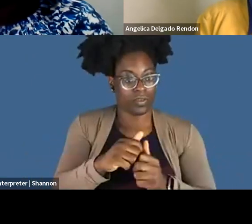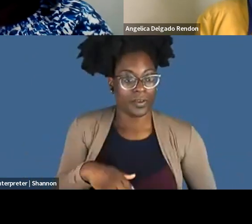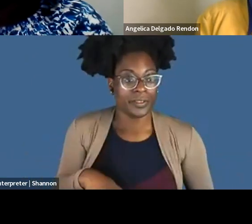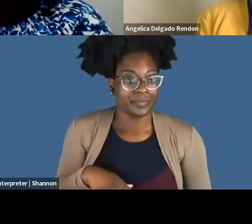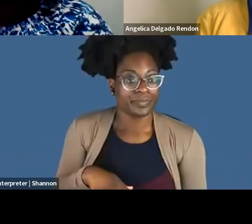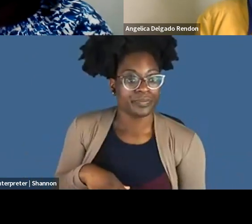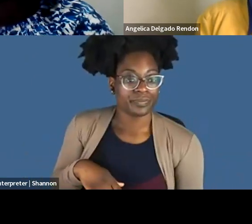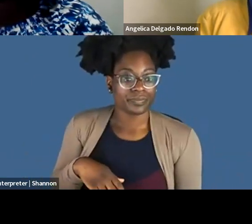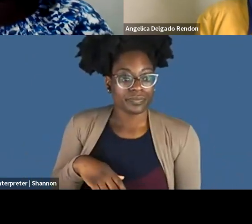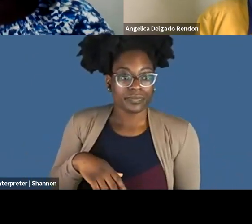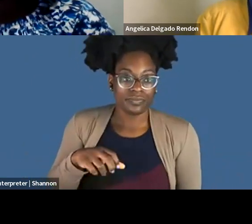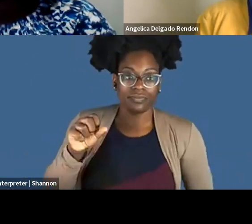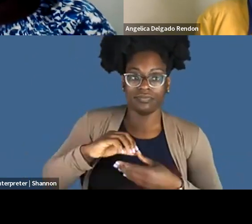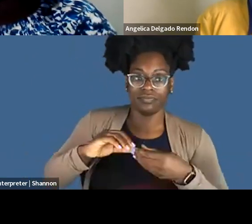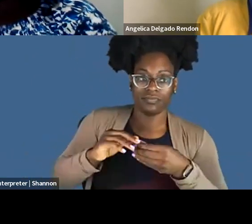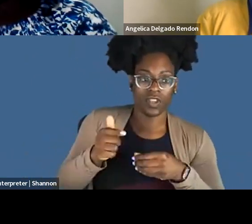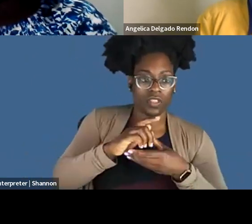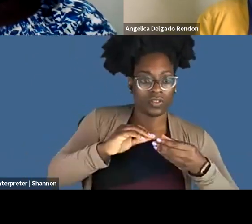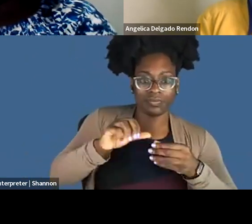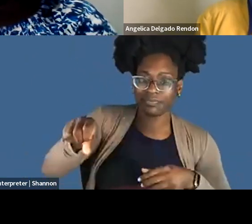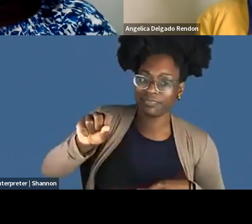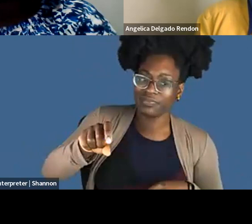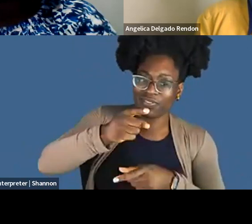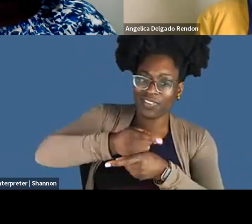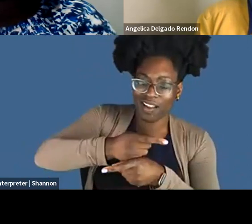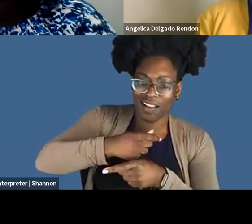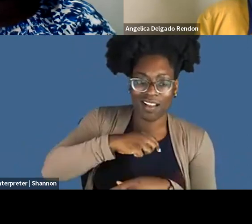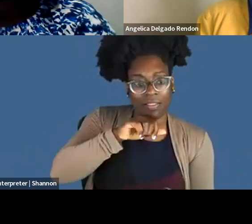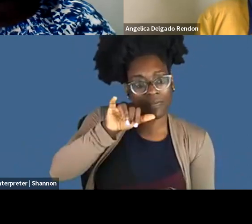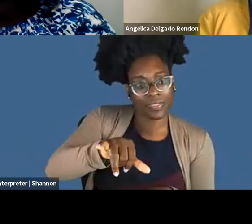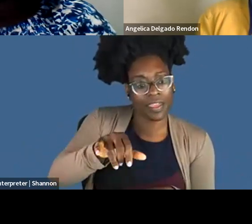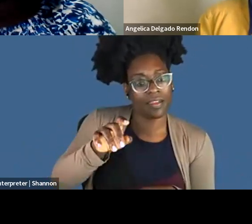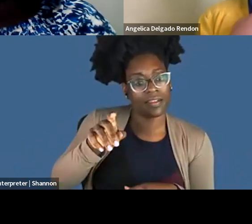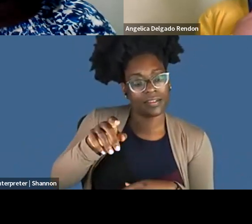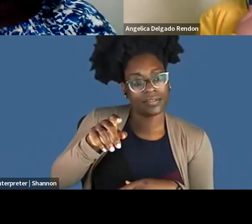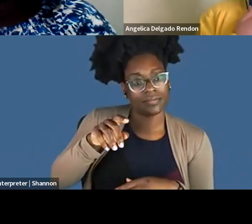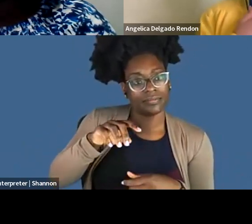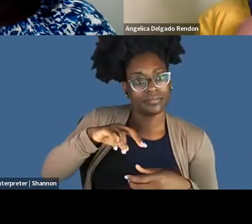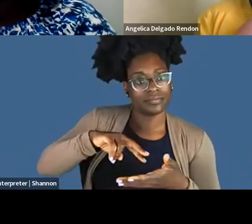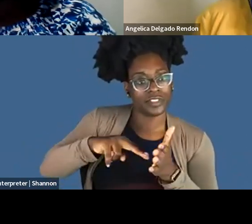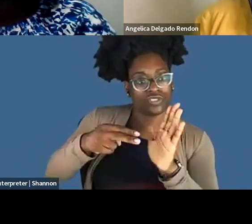community-based processes. I would love to hear from you, Dr. Rendon.